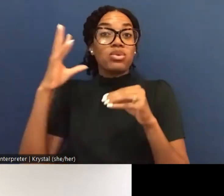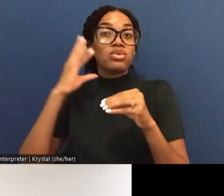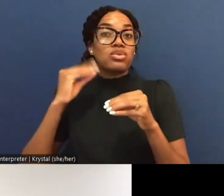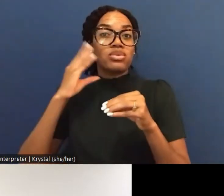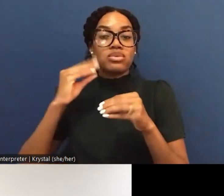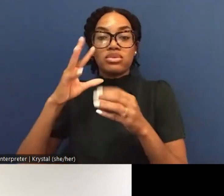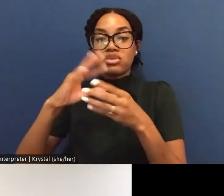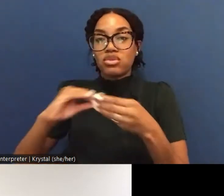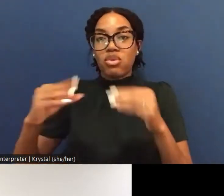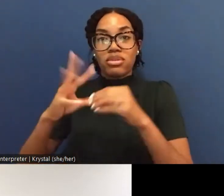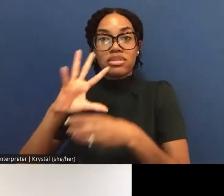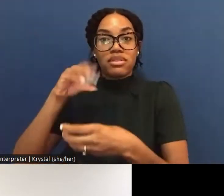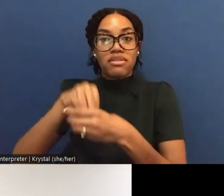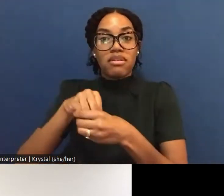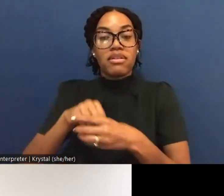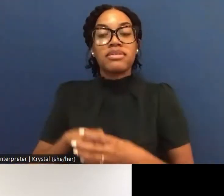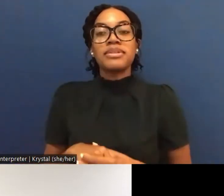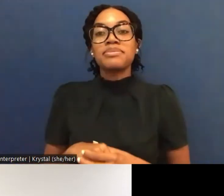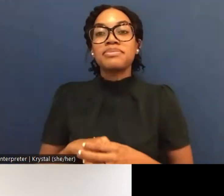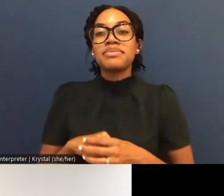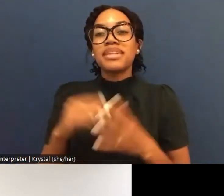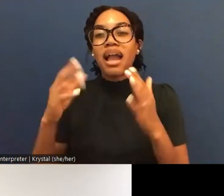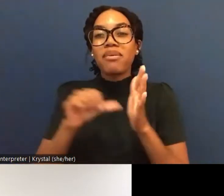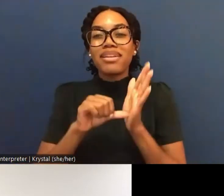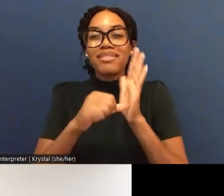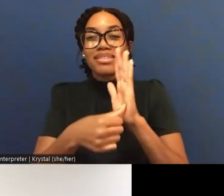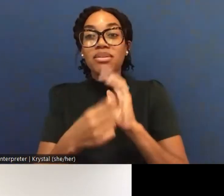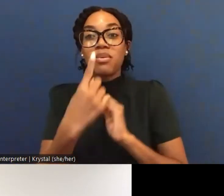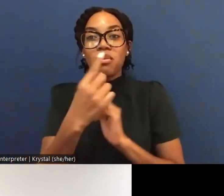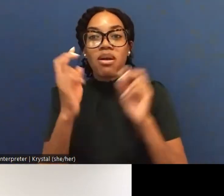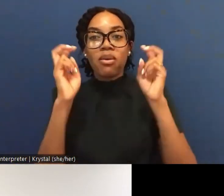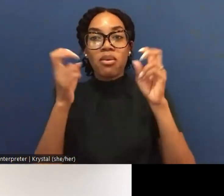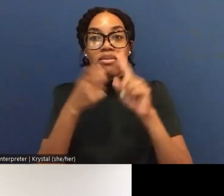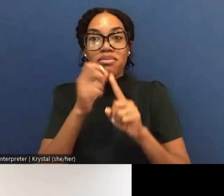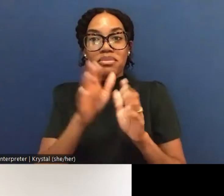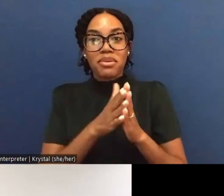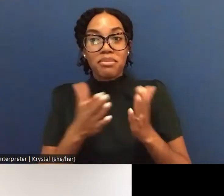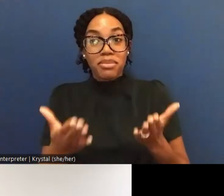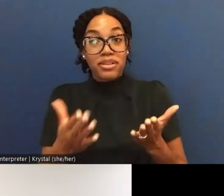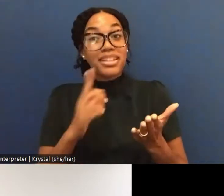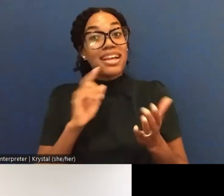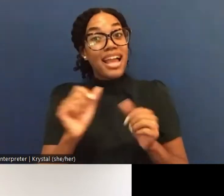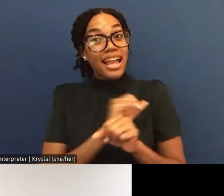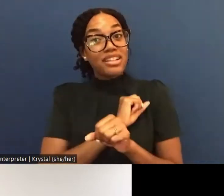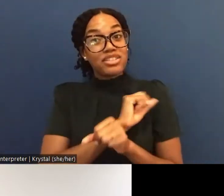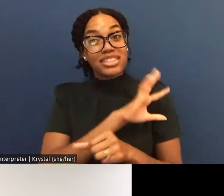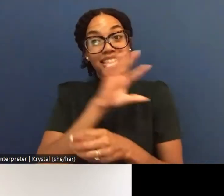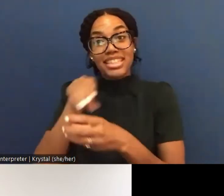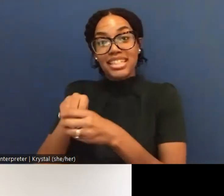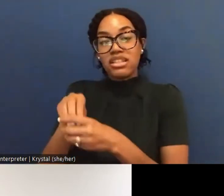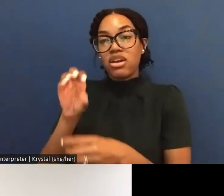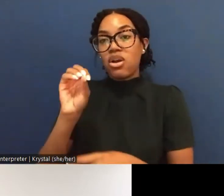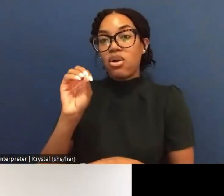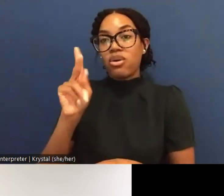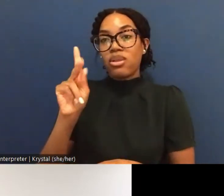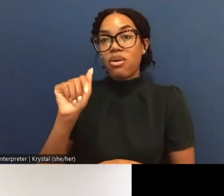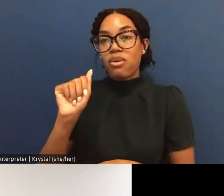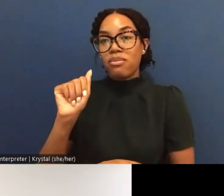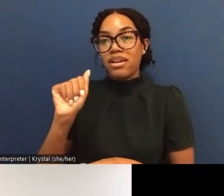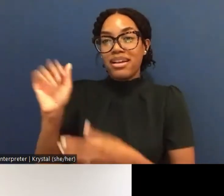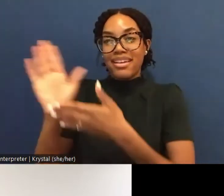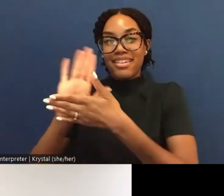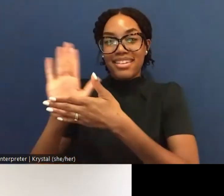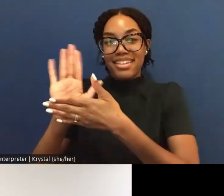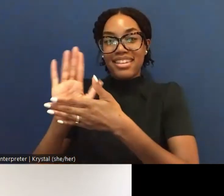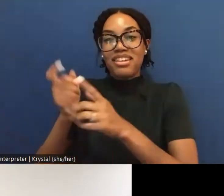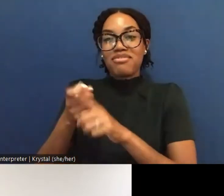the room that an excerpt from your book is actually appears in the Oklahoma vignette of the Zinn Education Project Reconstruction